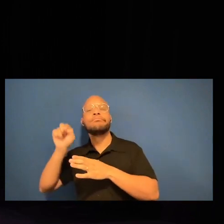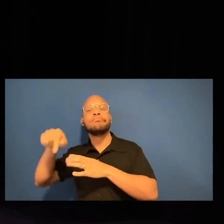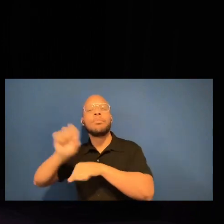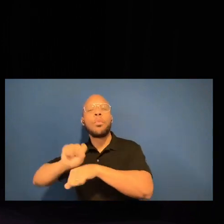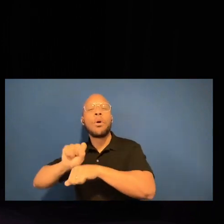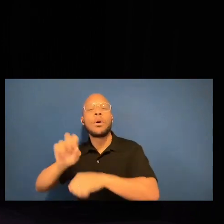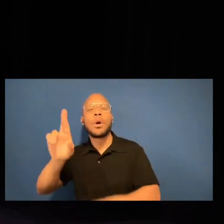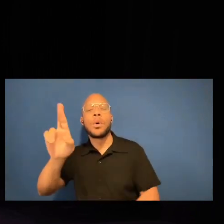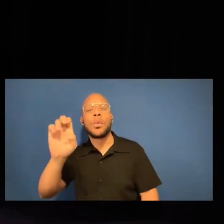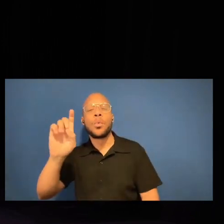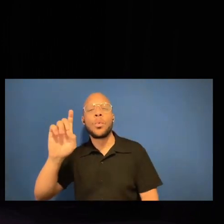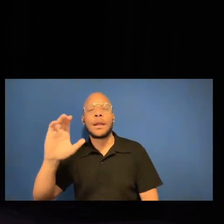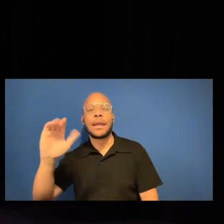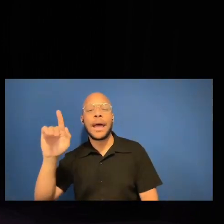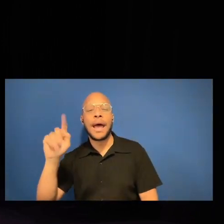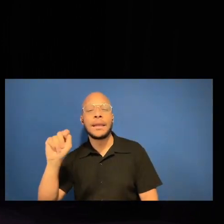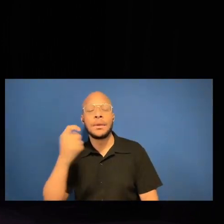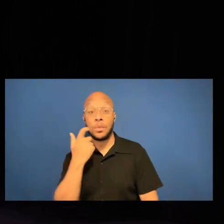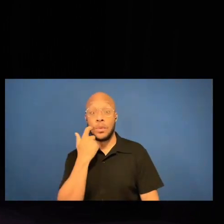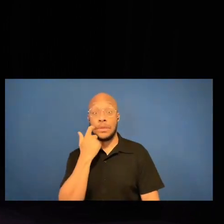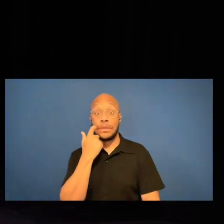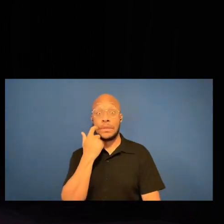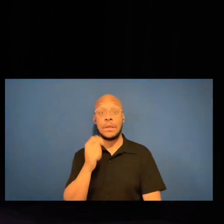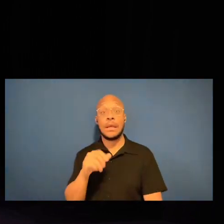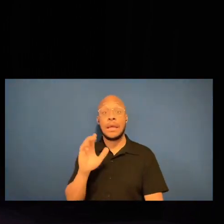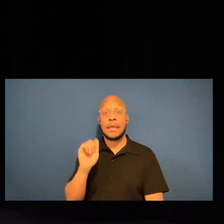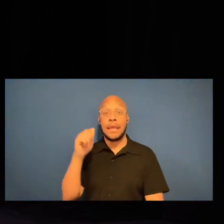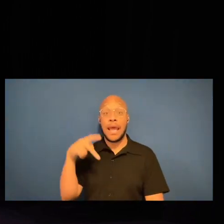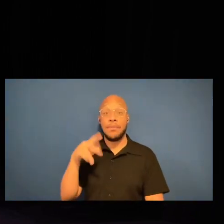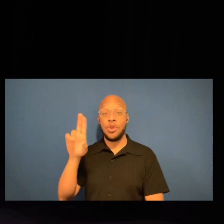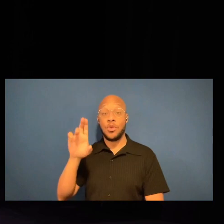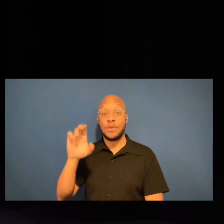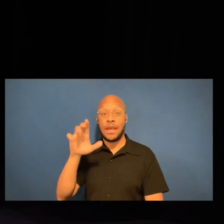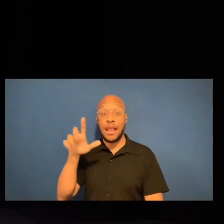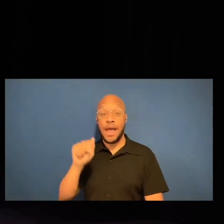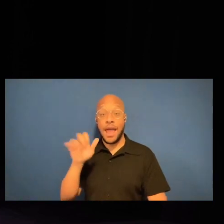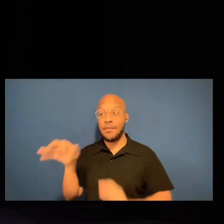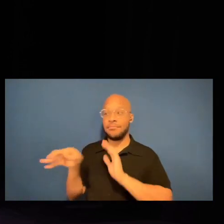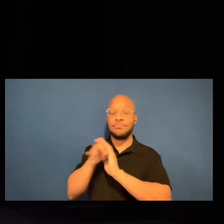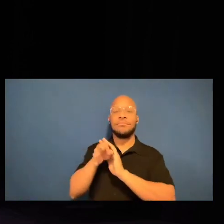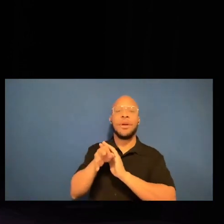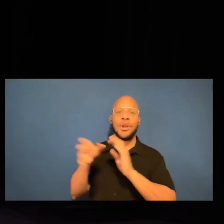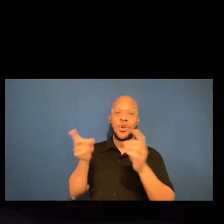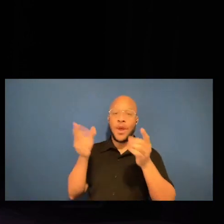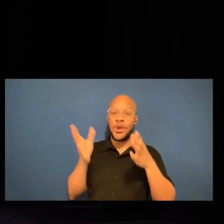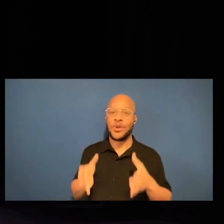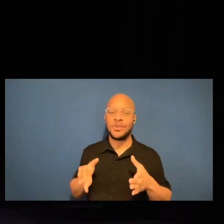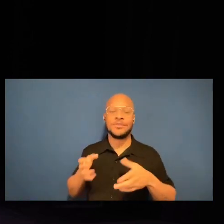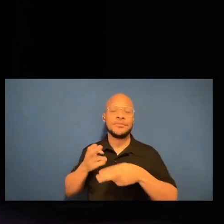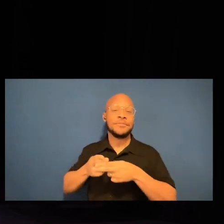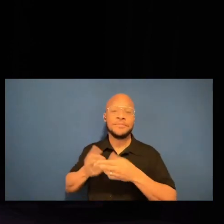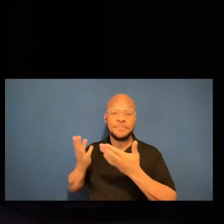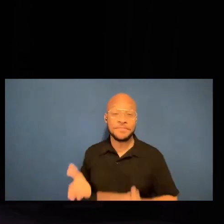CAP UCLA. And I can't wait to see what he'll do there. Please welcome Edgar Miramontes,